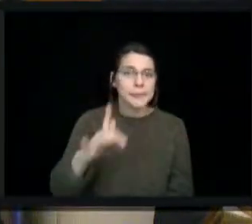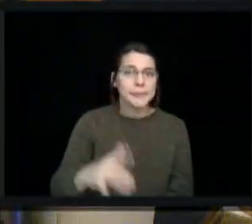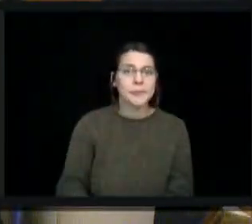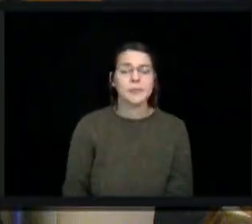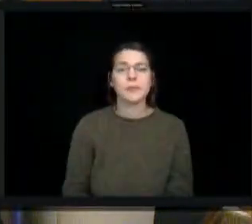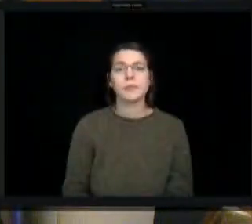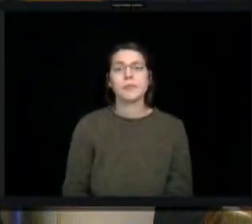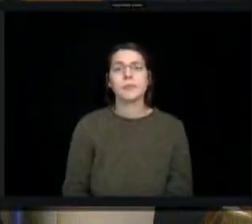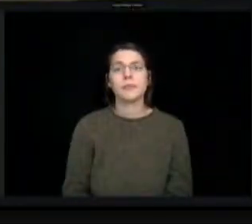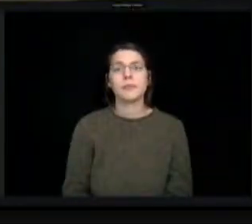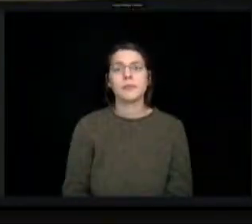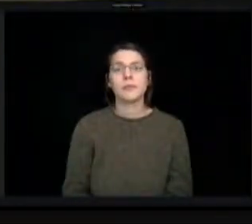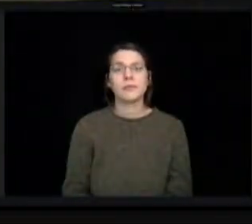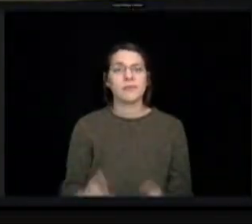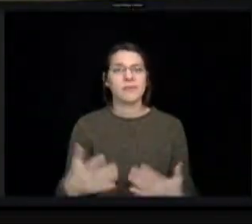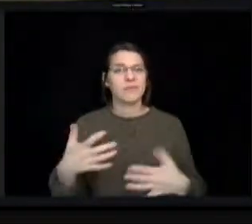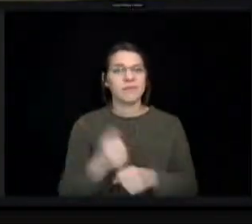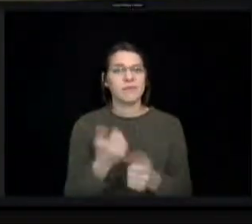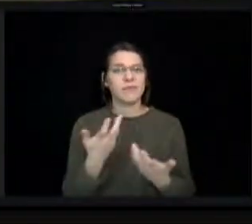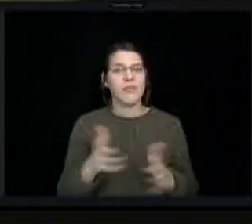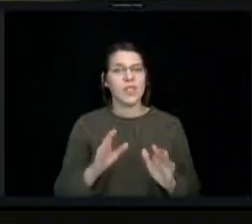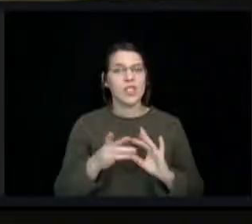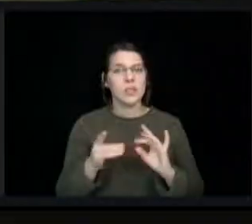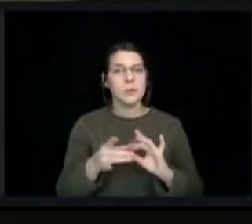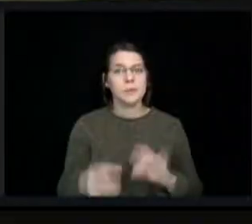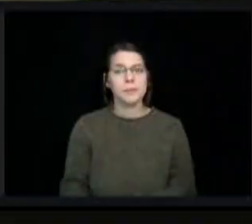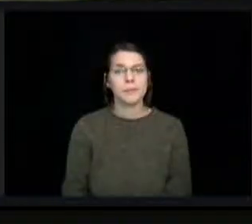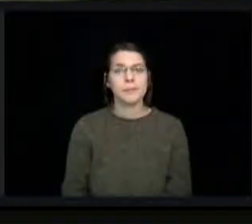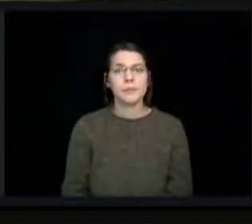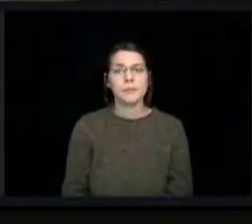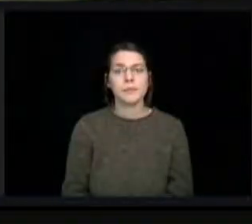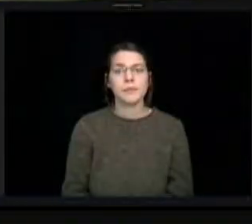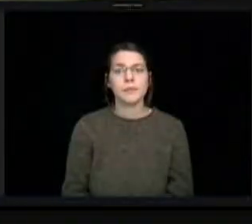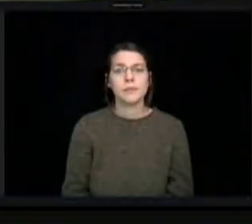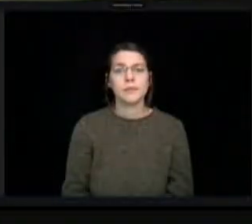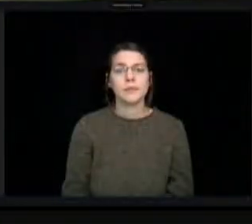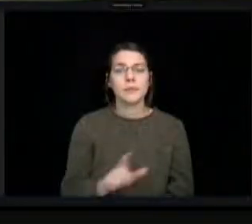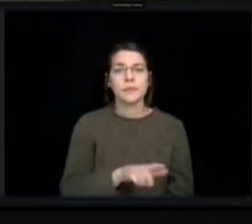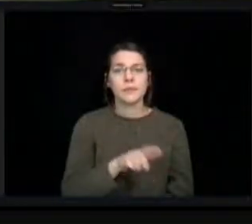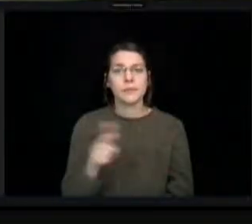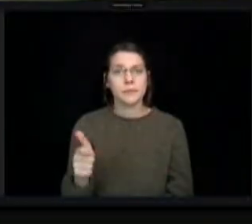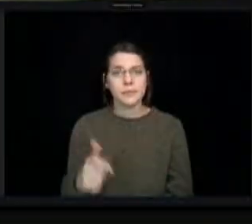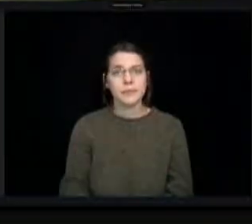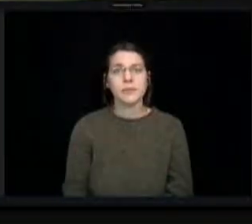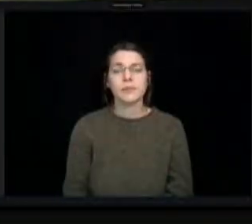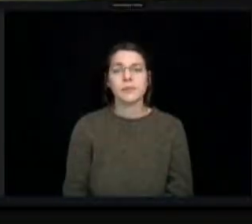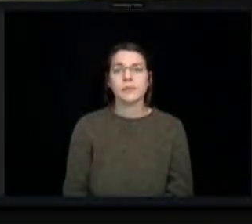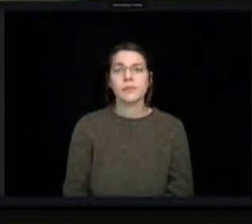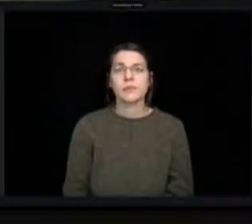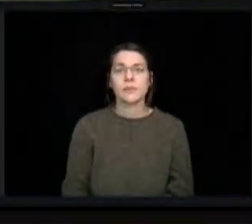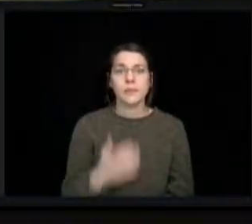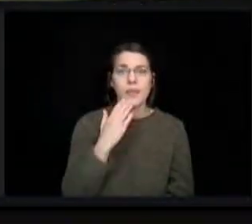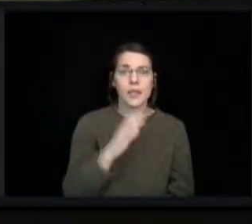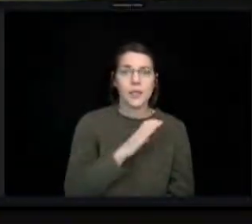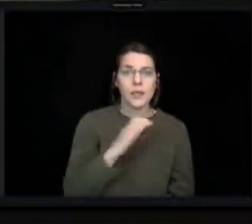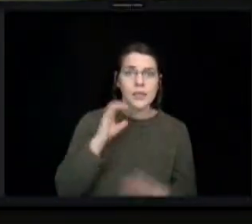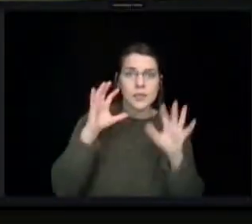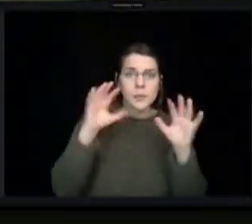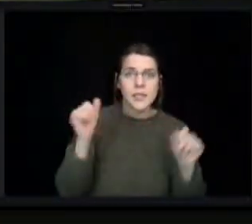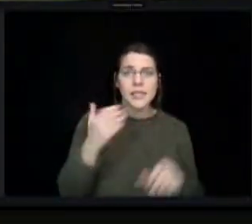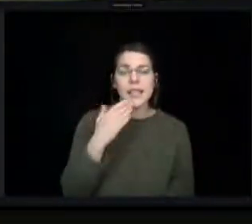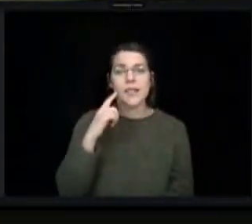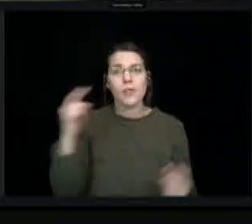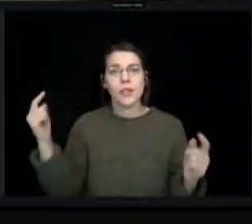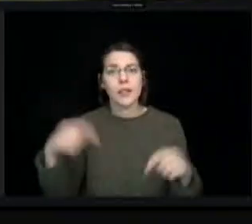concludes my comments. Thank you. Councilman Charlin. Thank you, Council President. Thank you guys for being here. Sure. I really only